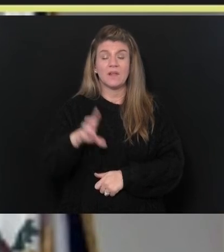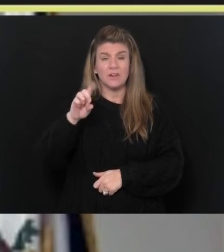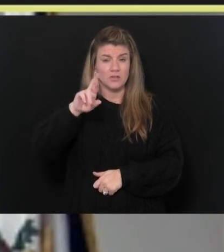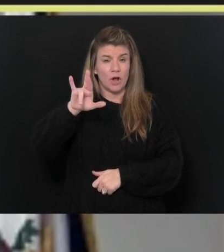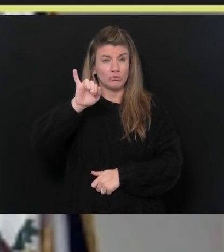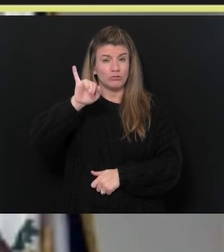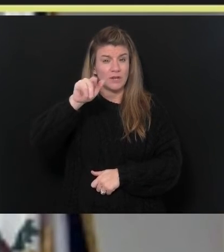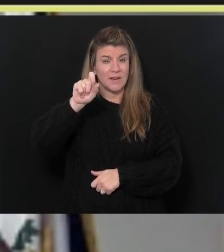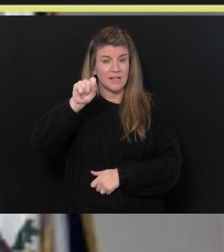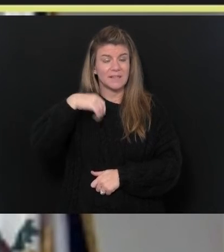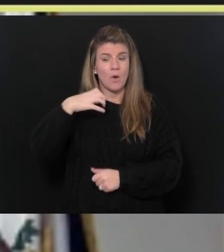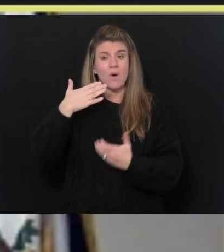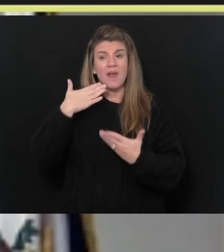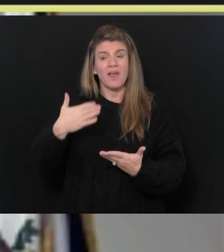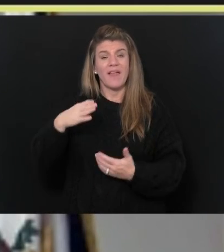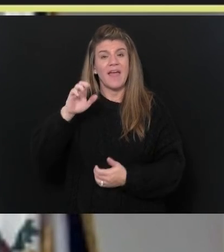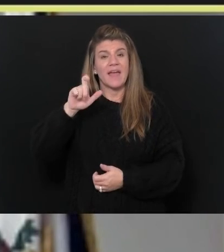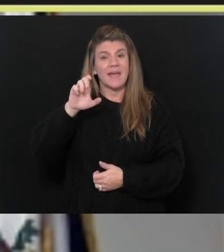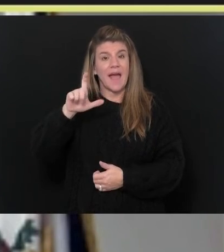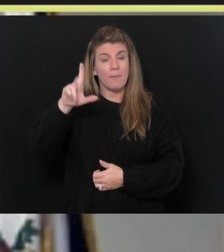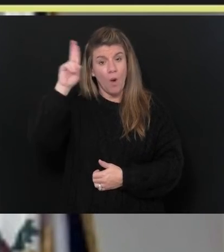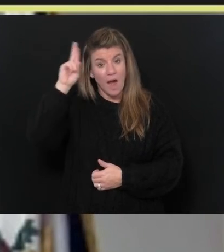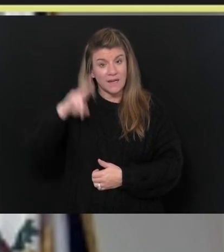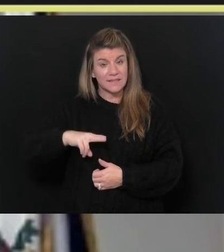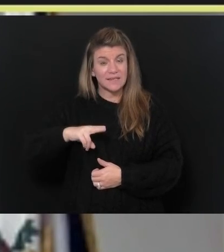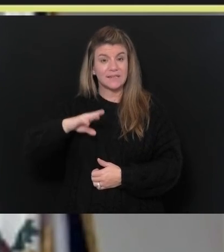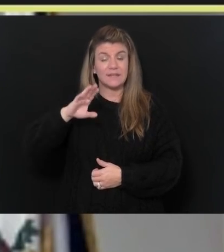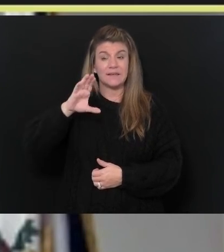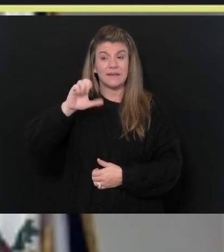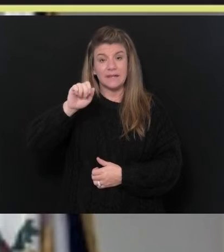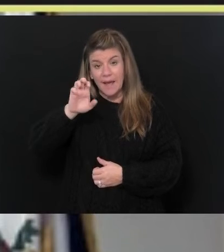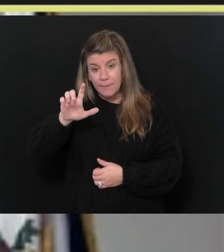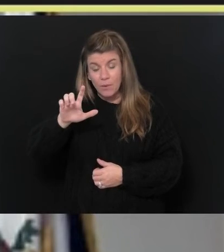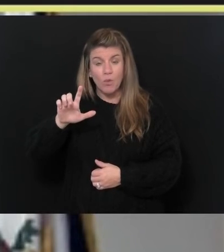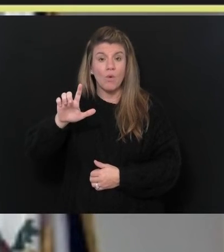to the folks in Cabell, Huntington, in Cabell